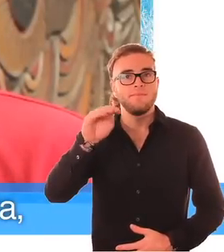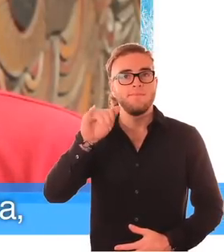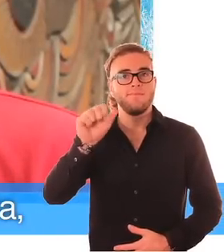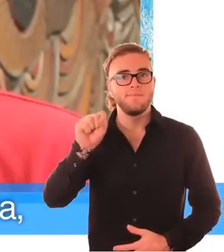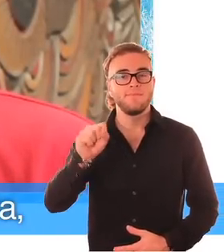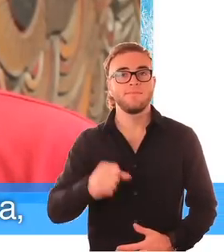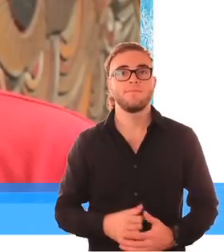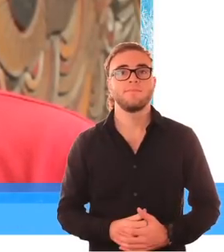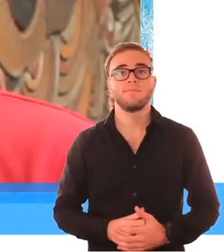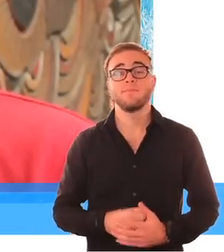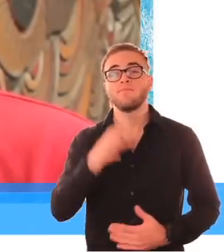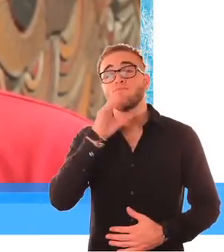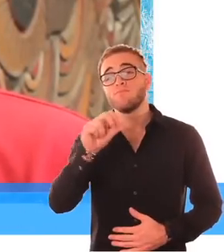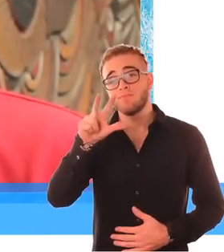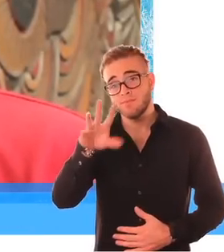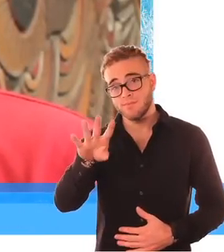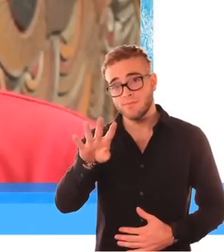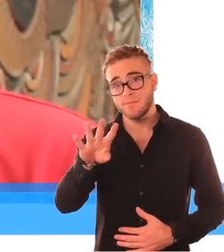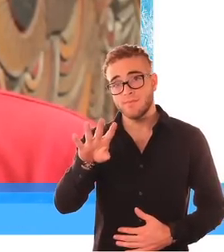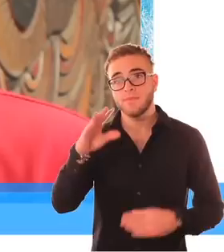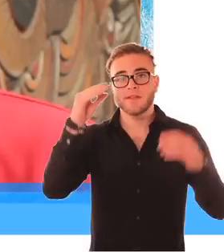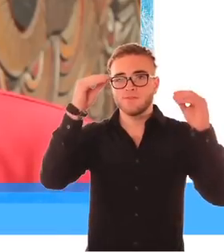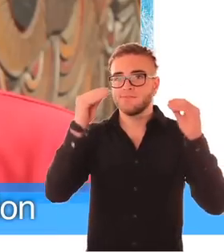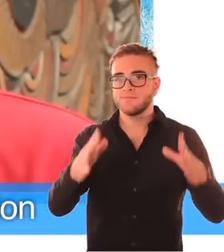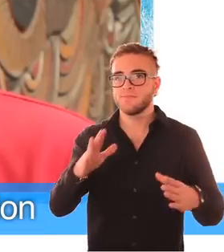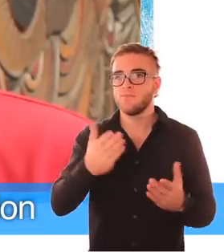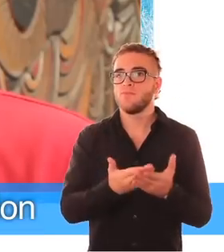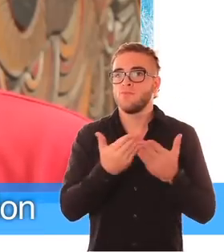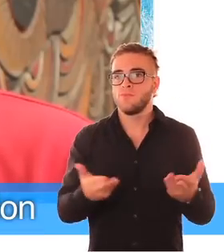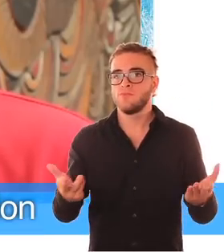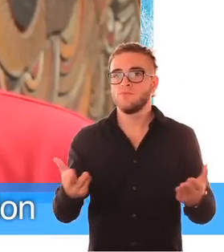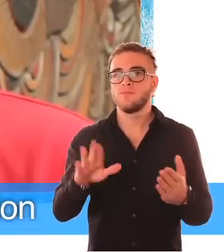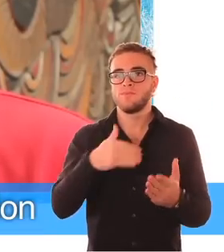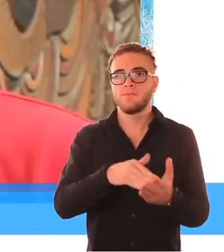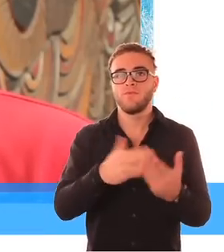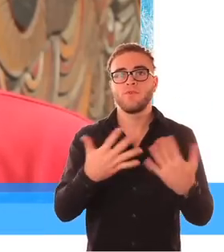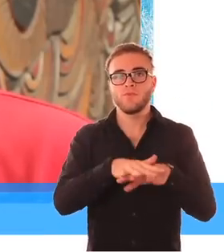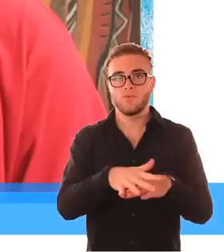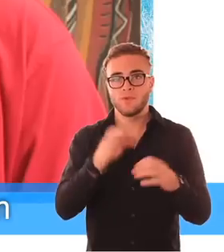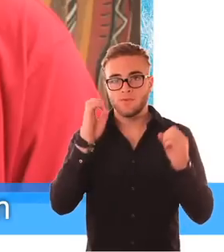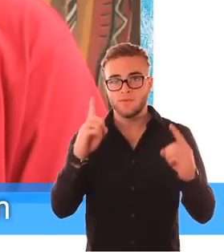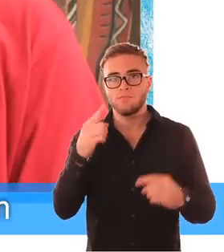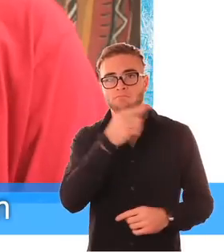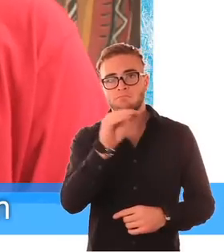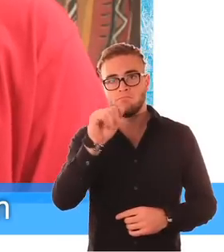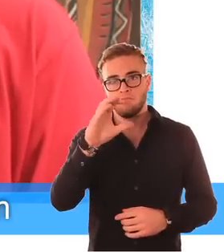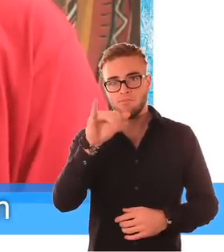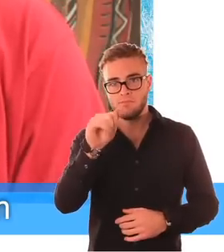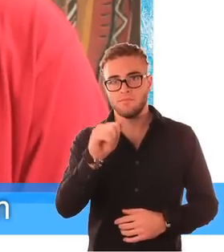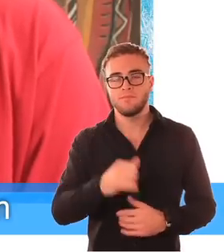My name is Nehemias Gilberto Raul Zandamela. I am 34 and I am a teacher at the Resource Center for Inclusive Education in